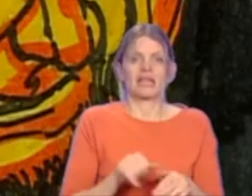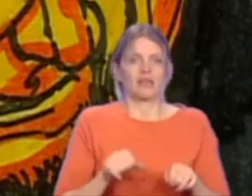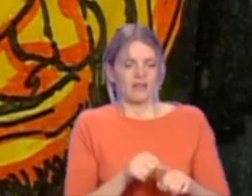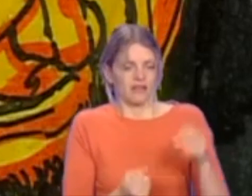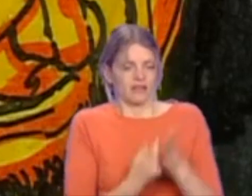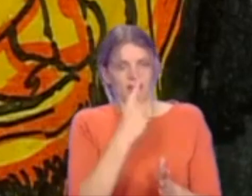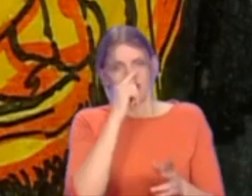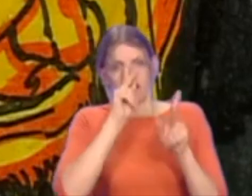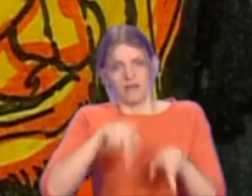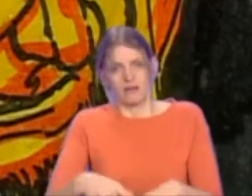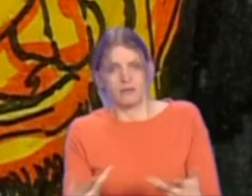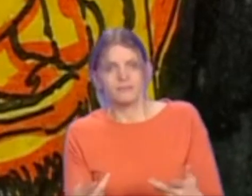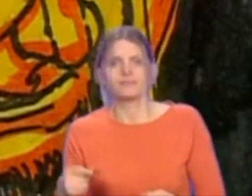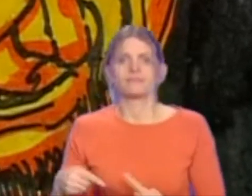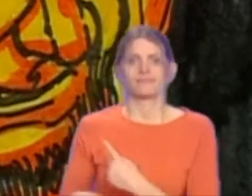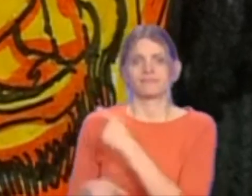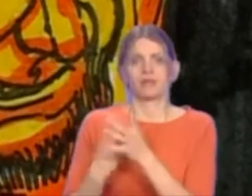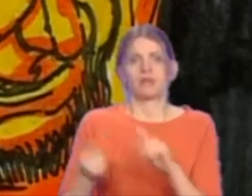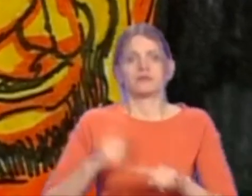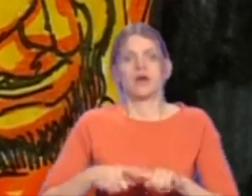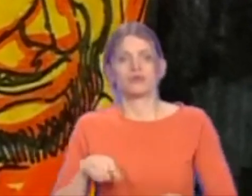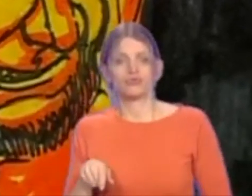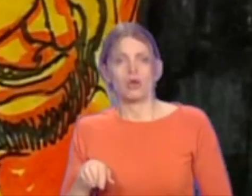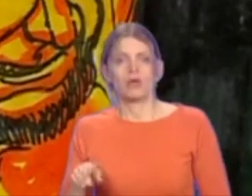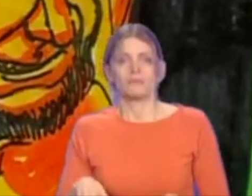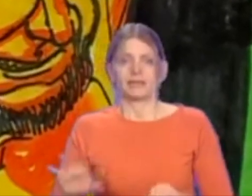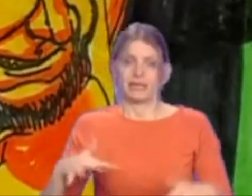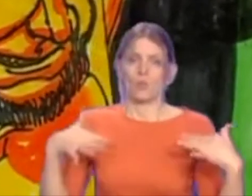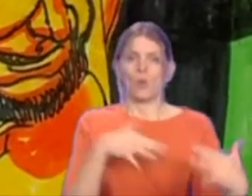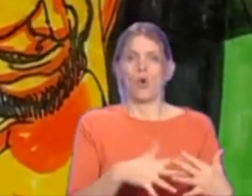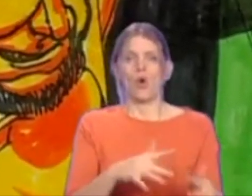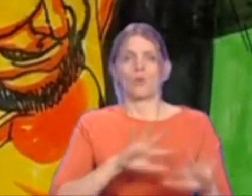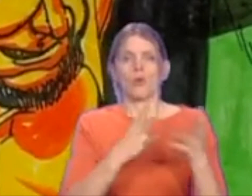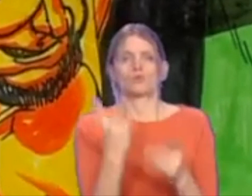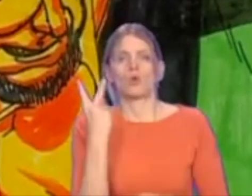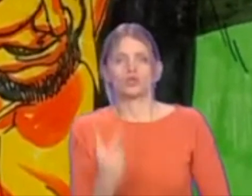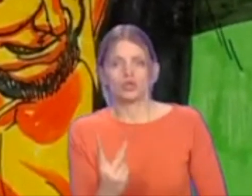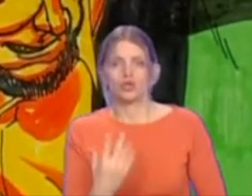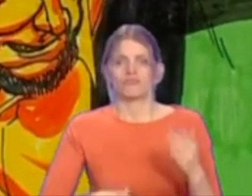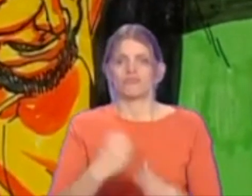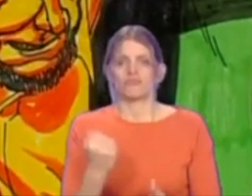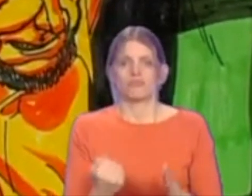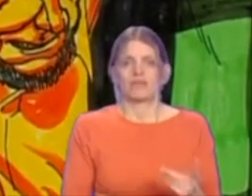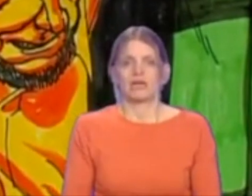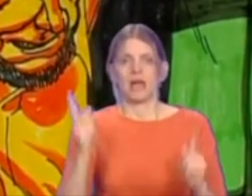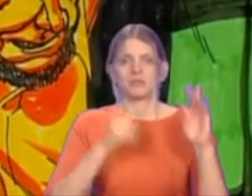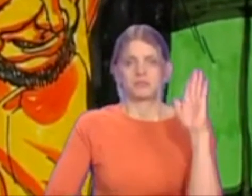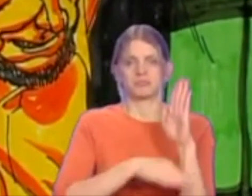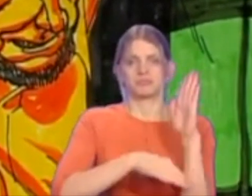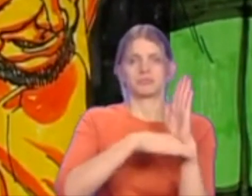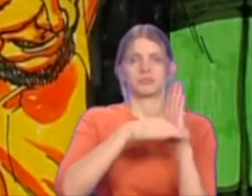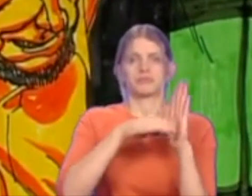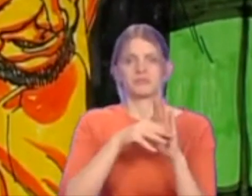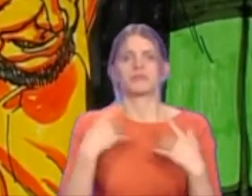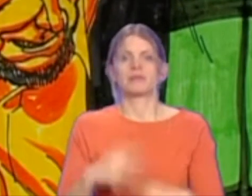Alexander Solzhenitsyn fought in World War II, achieving the rank of captain, but he was arrested for the ultimate crime in